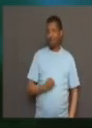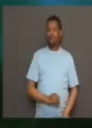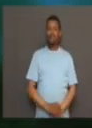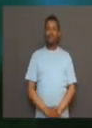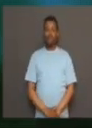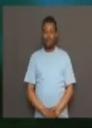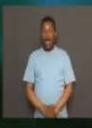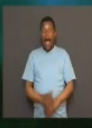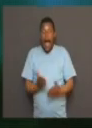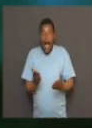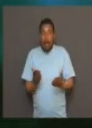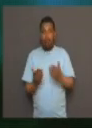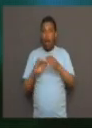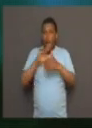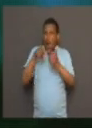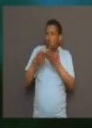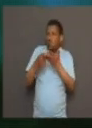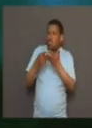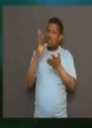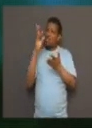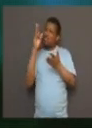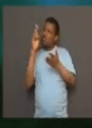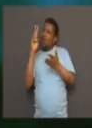26.92, about 27.